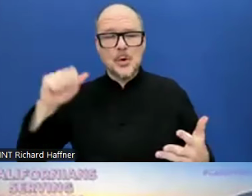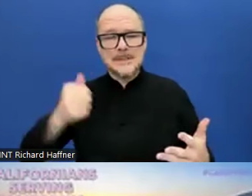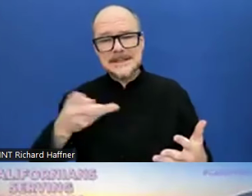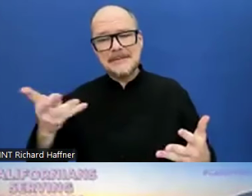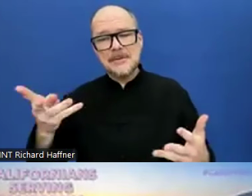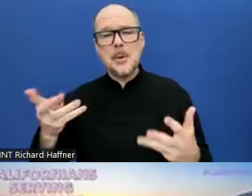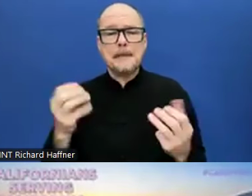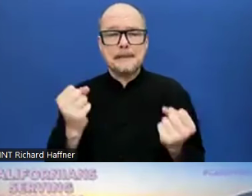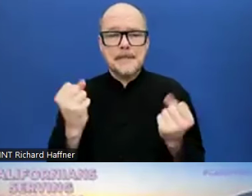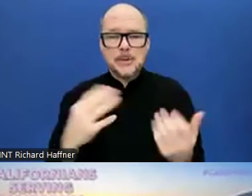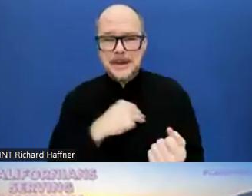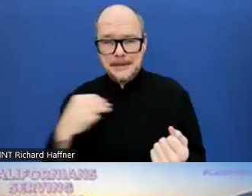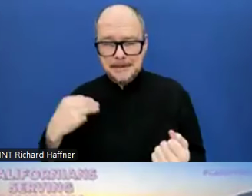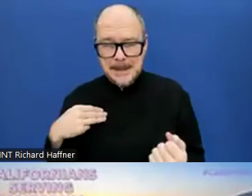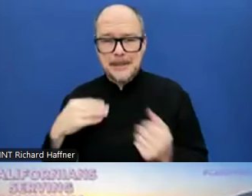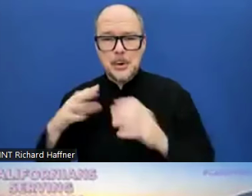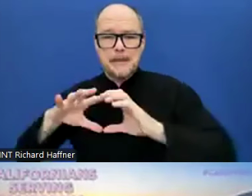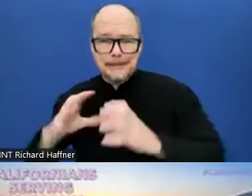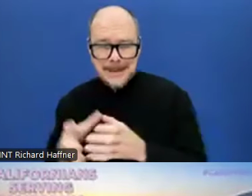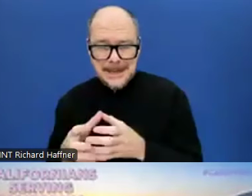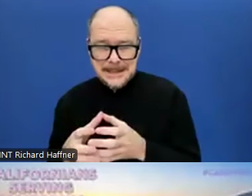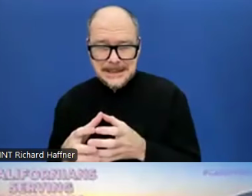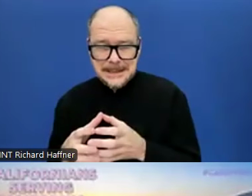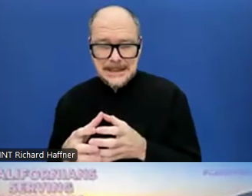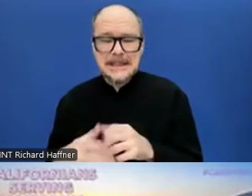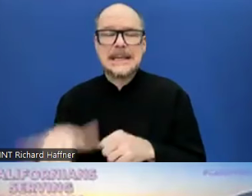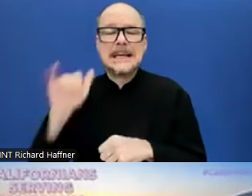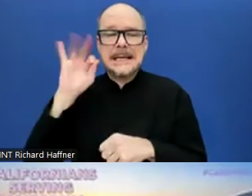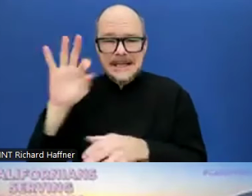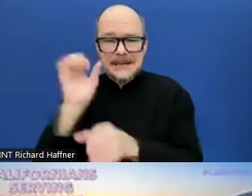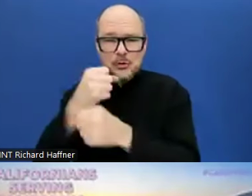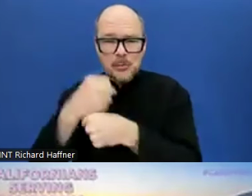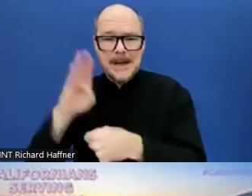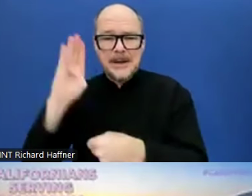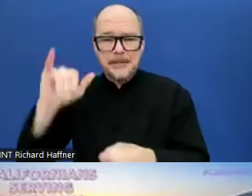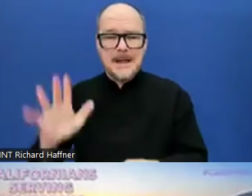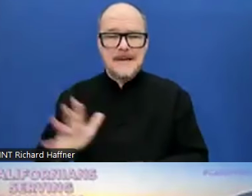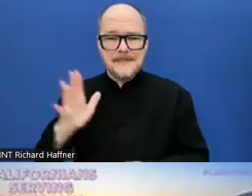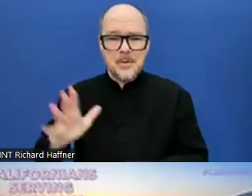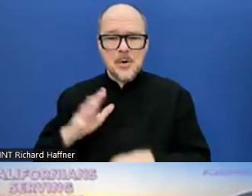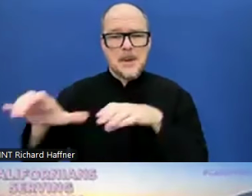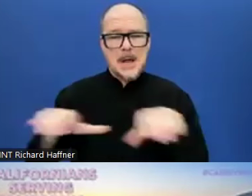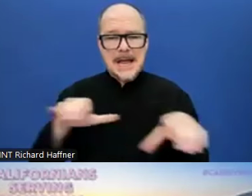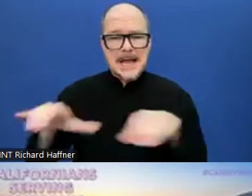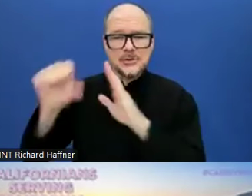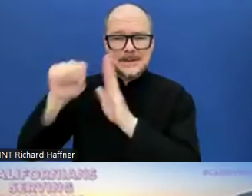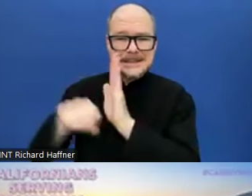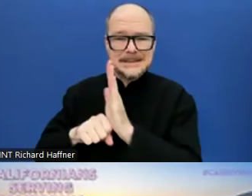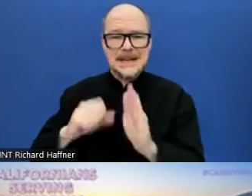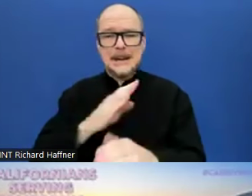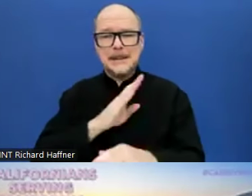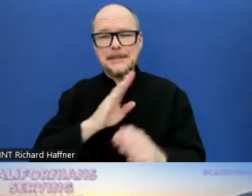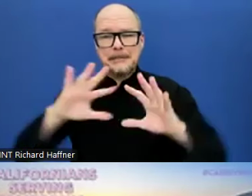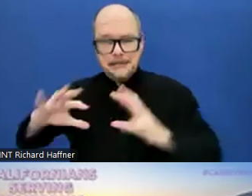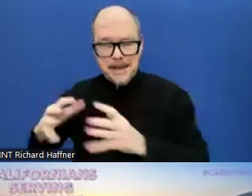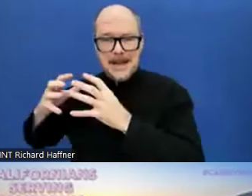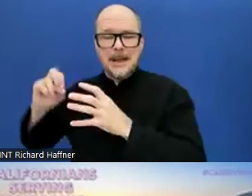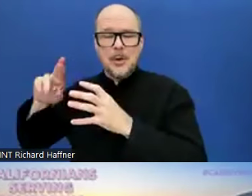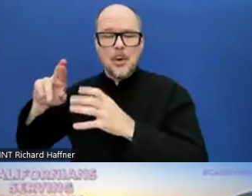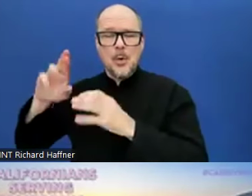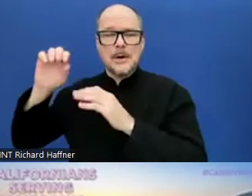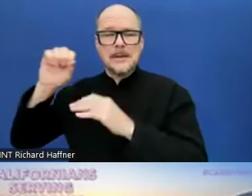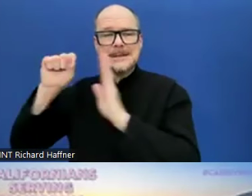advisory body, if created by formal action of the state body or of any member of the state body, if so